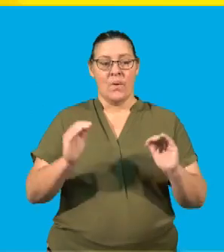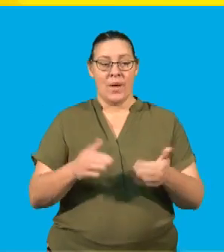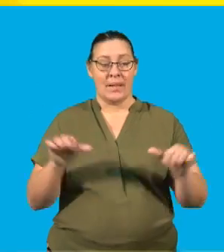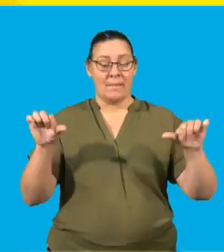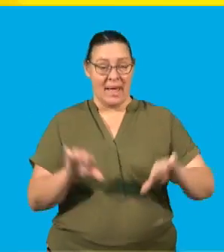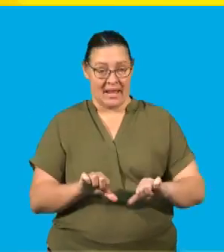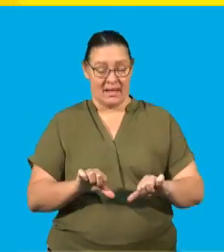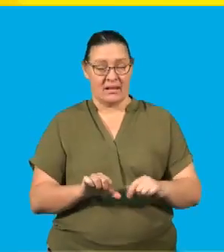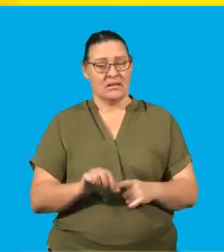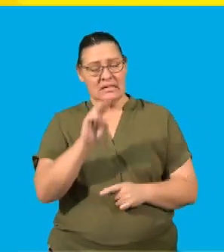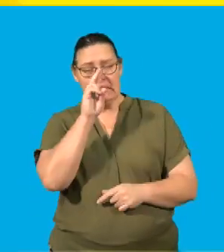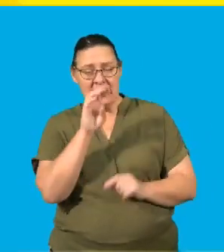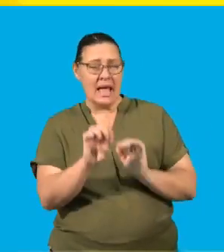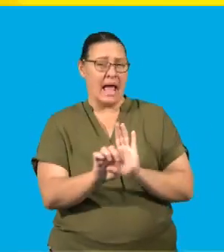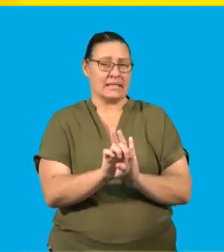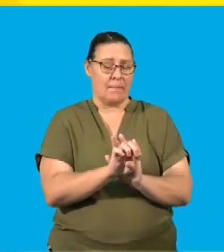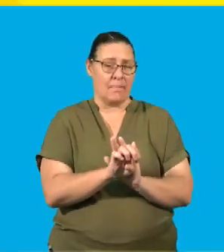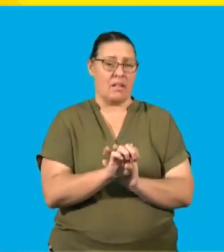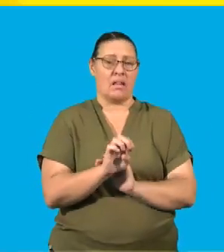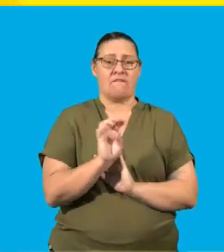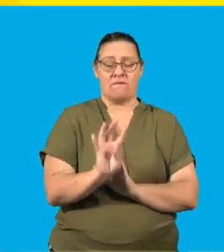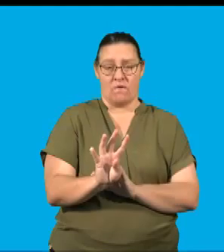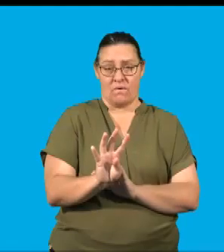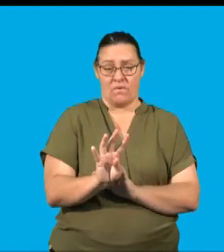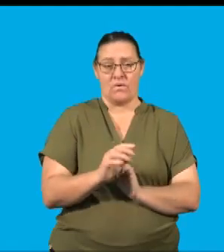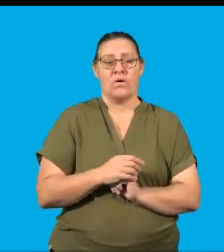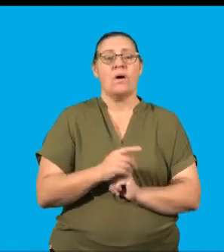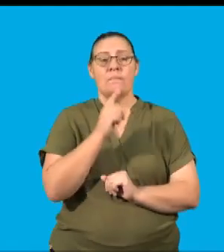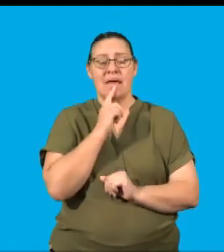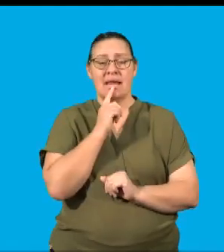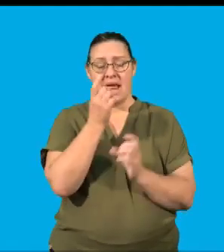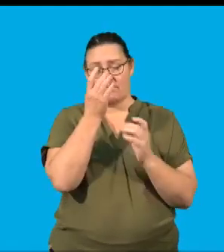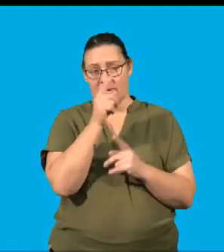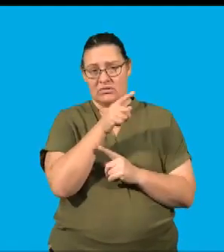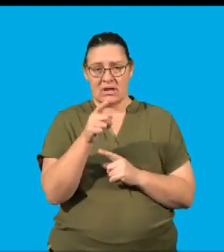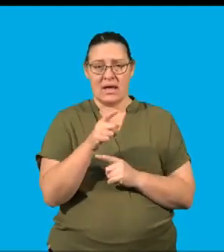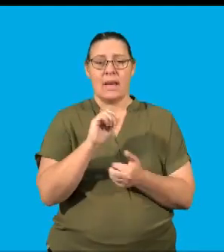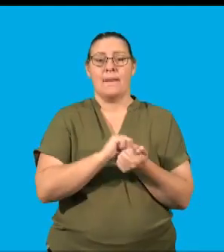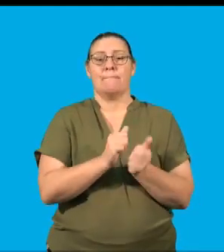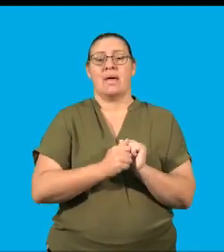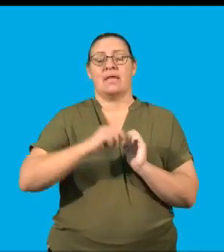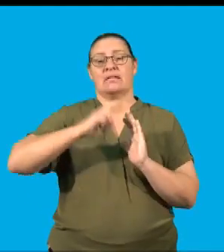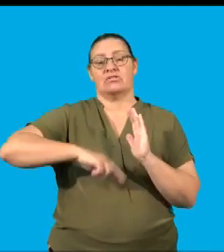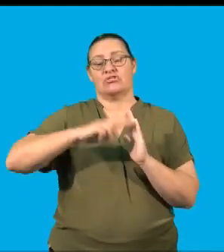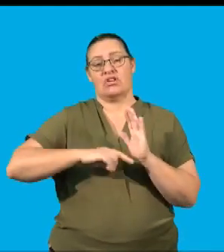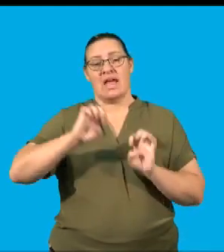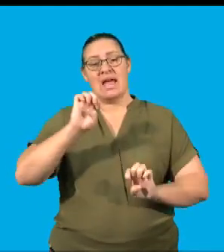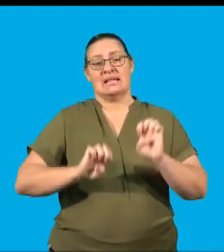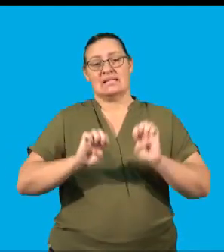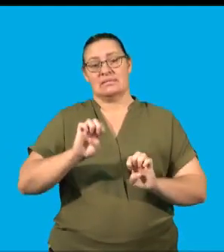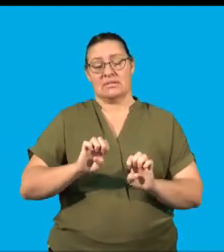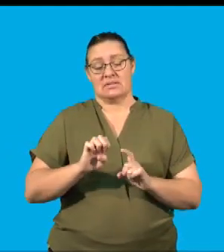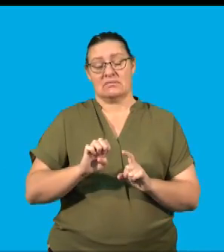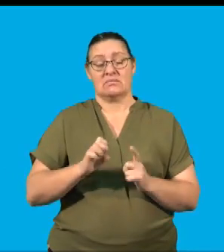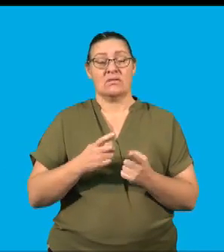Welcome back. Let's look at another example. Example 4. The data set below shows the math literacy assessment